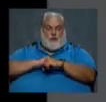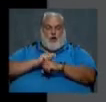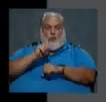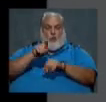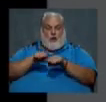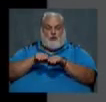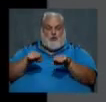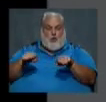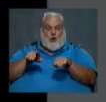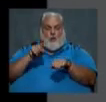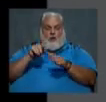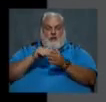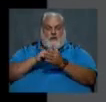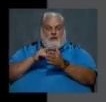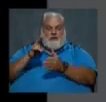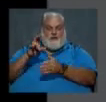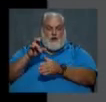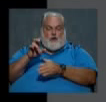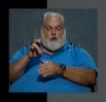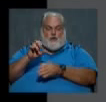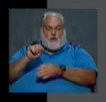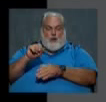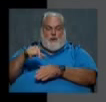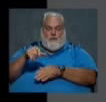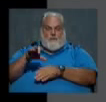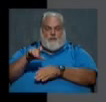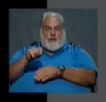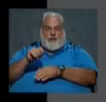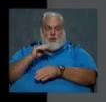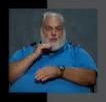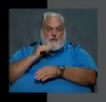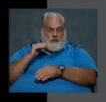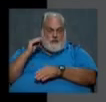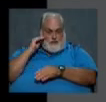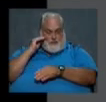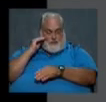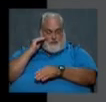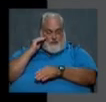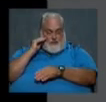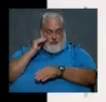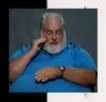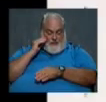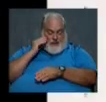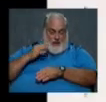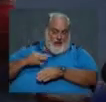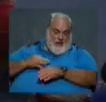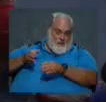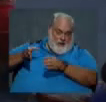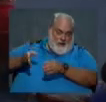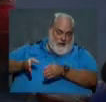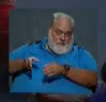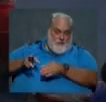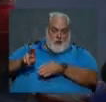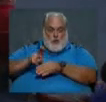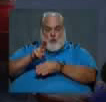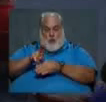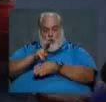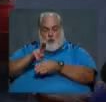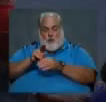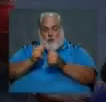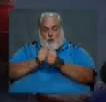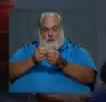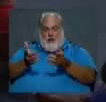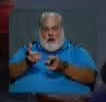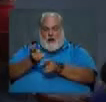1,706 square foot single-family residential structure. The applicant began use of the structure for the homeless shelter without